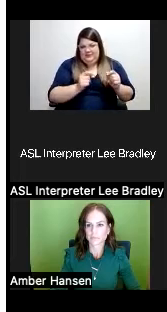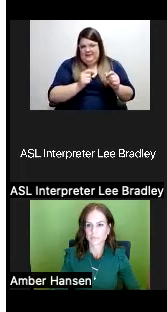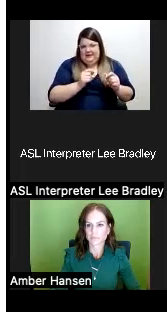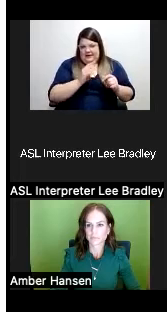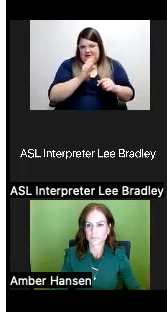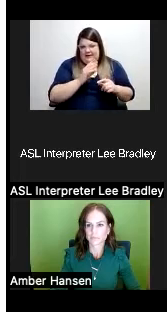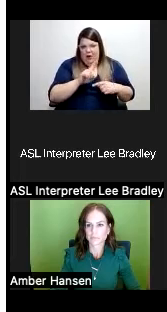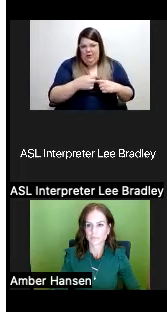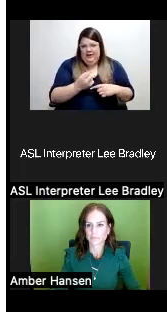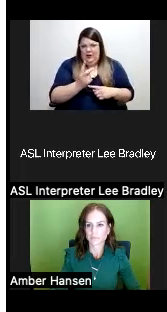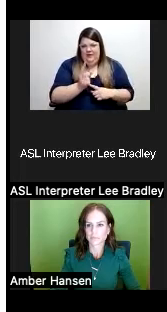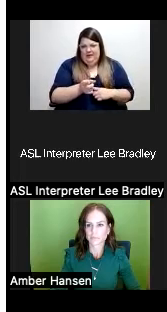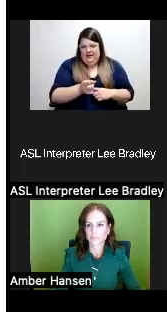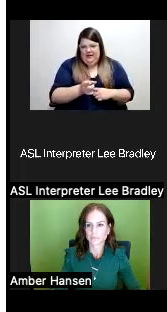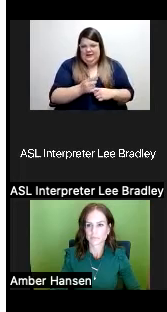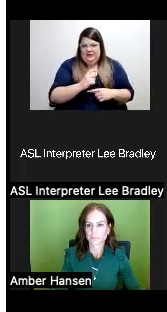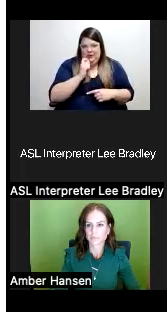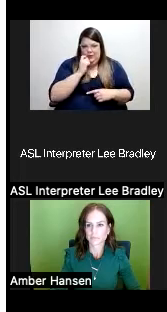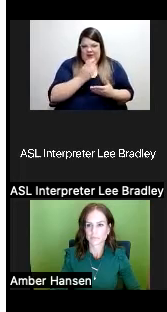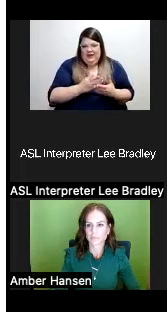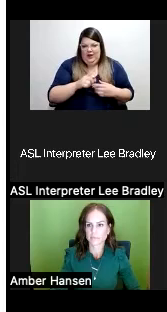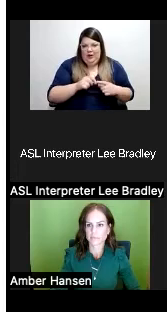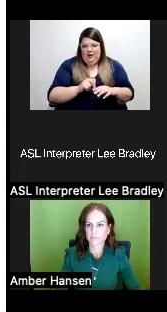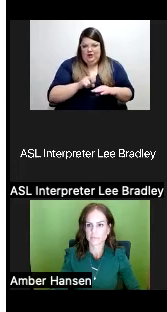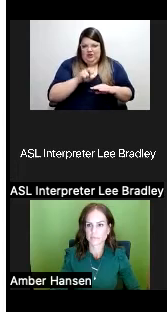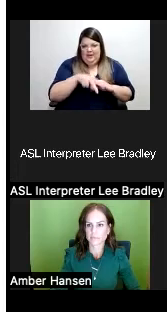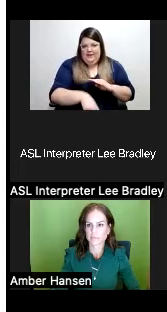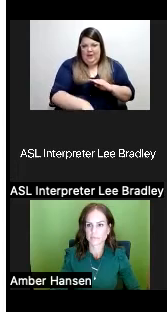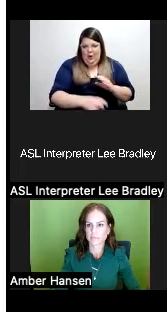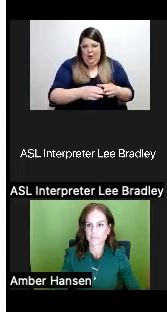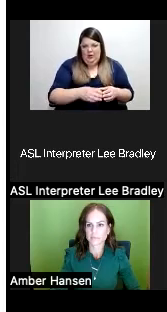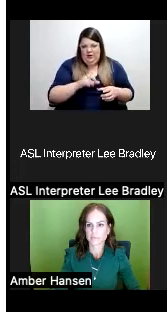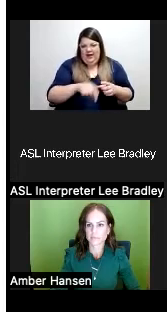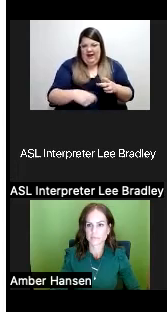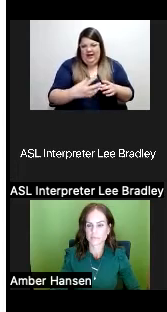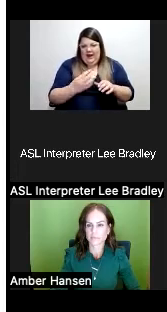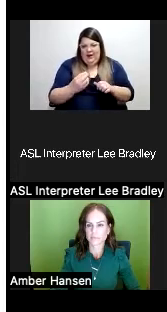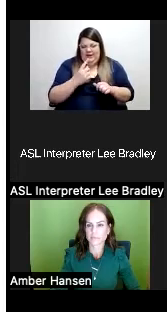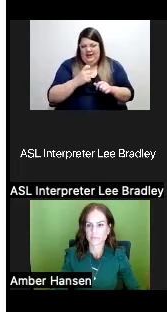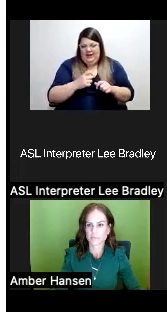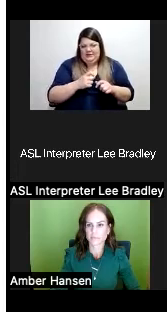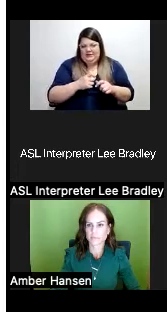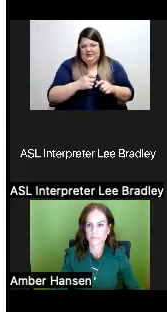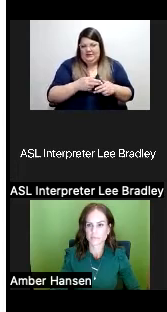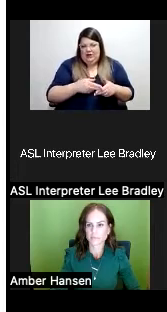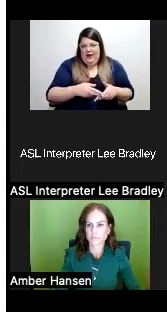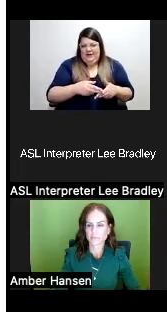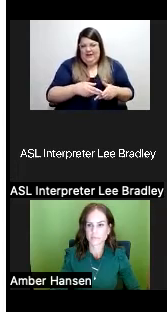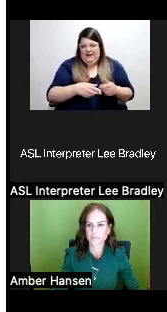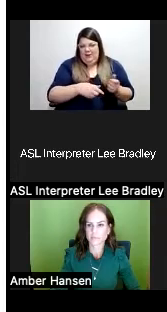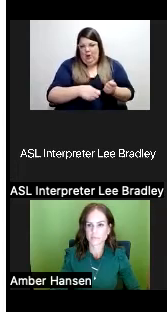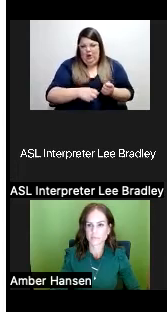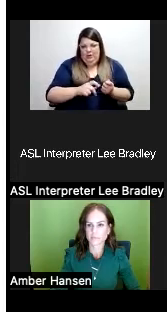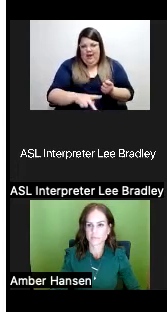only take you 12 minutes. The cool thing is that when you jump in the hole, you can't get out of it because the gravity would pull you back. This process